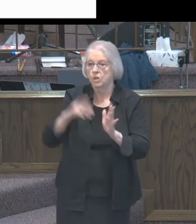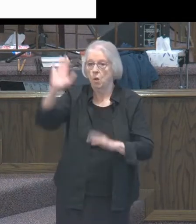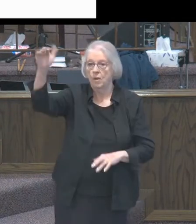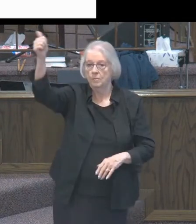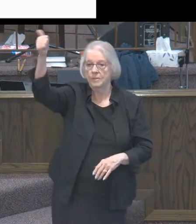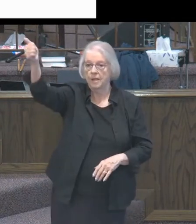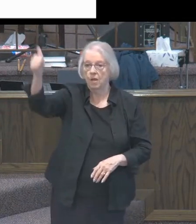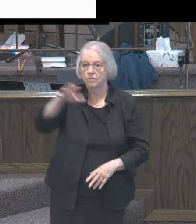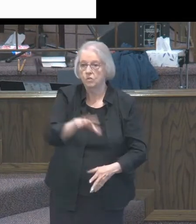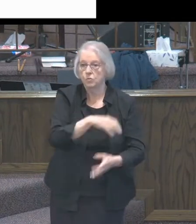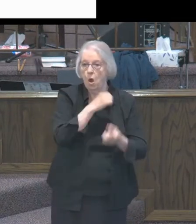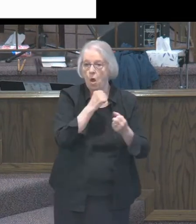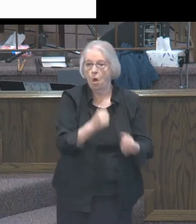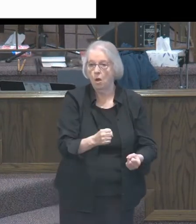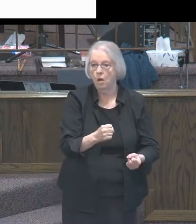of" who?